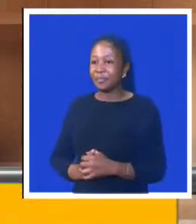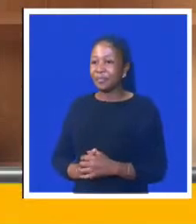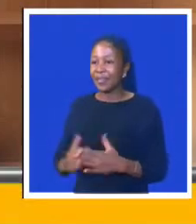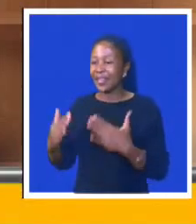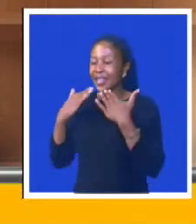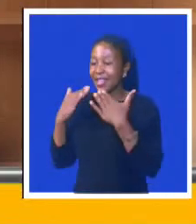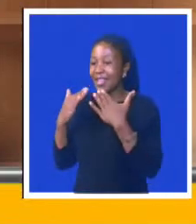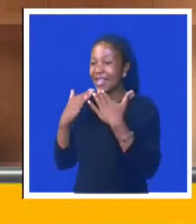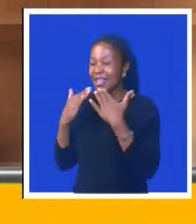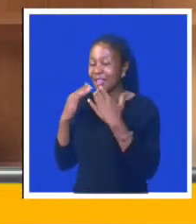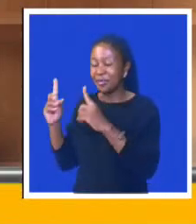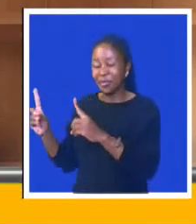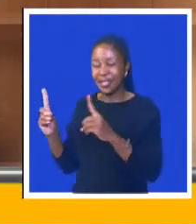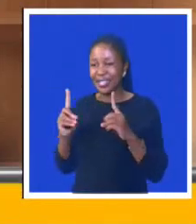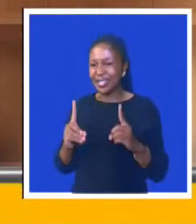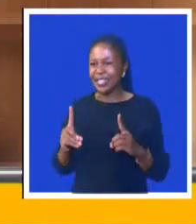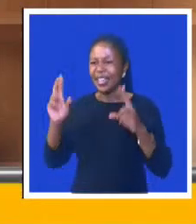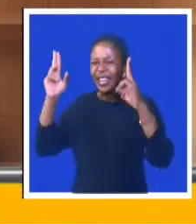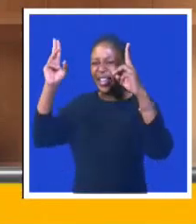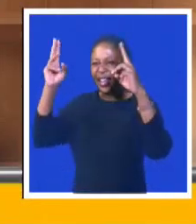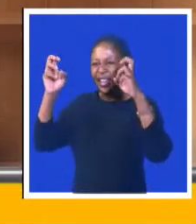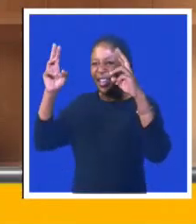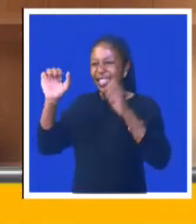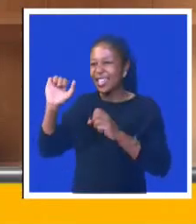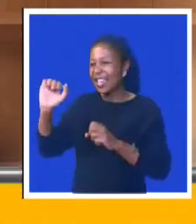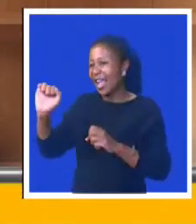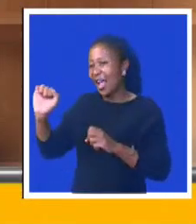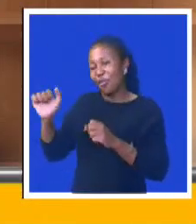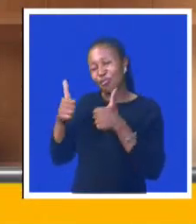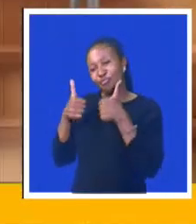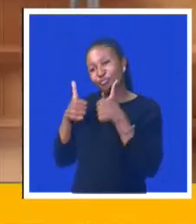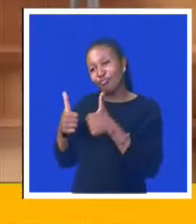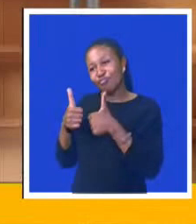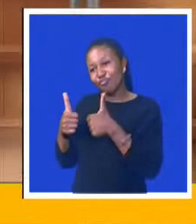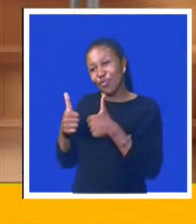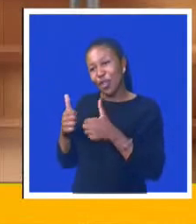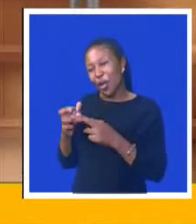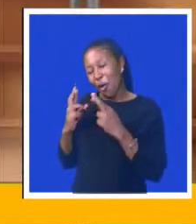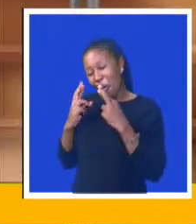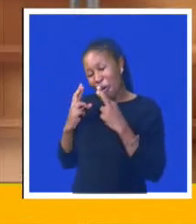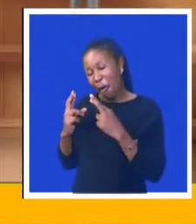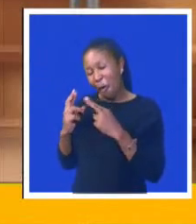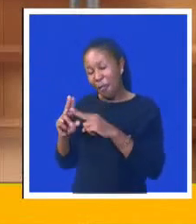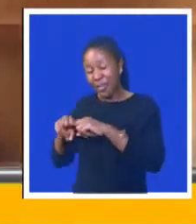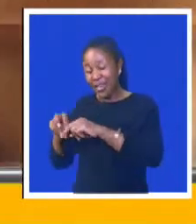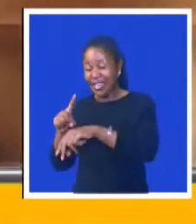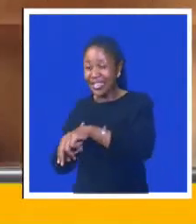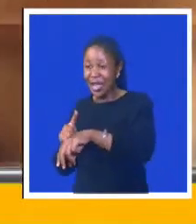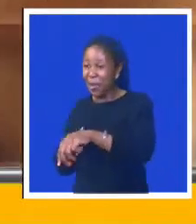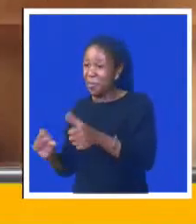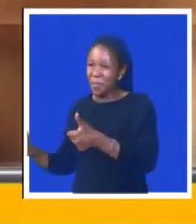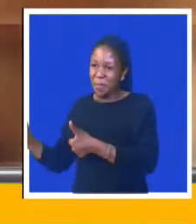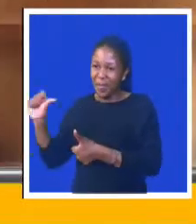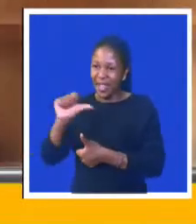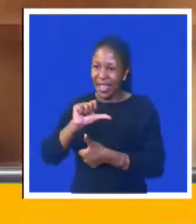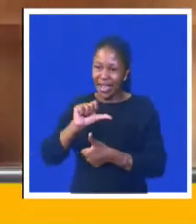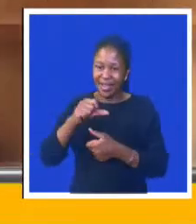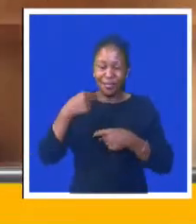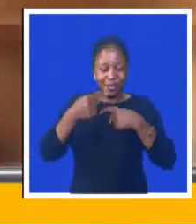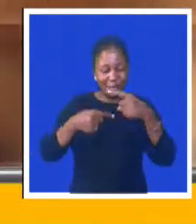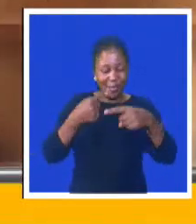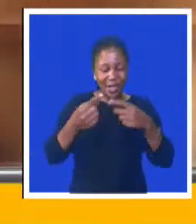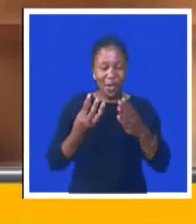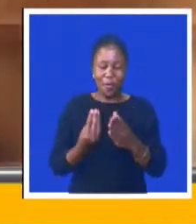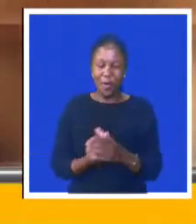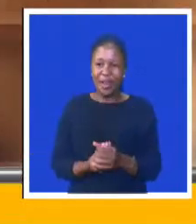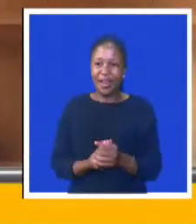very interesting lesson. We're hoping that you're going to come again next time. Oh, really? I will. Okay. Lerato. Thank you very much.